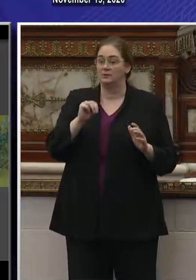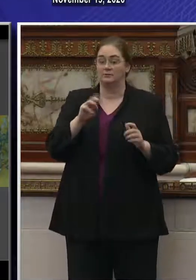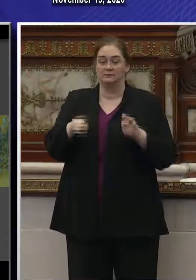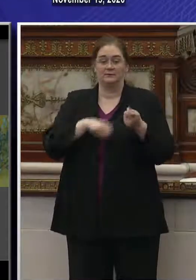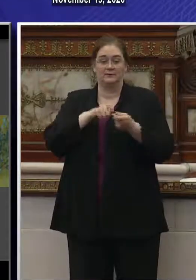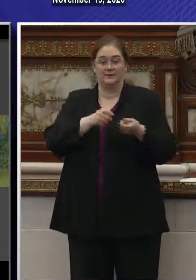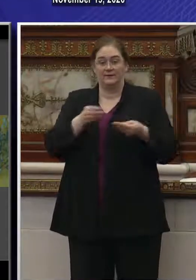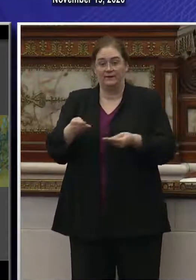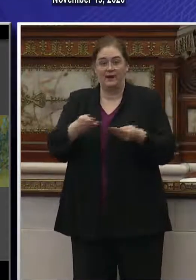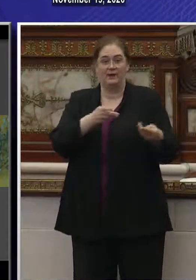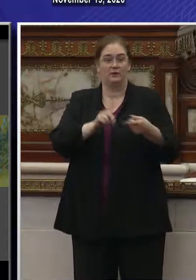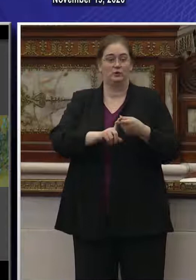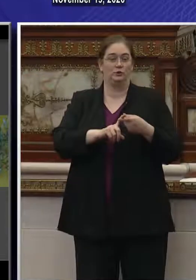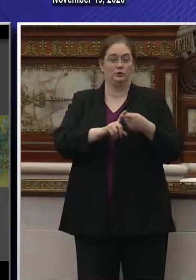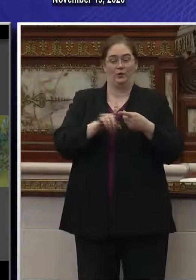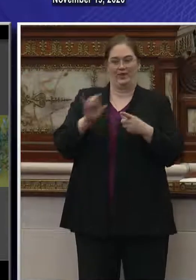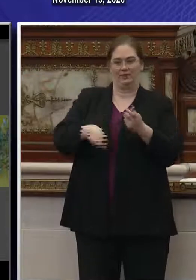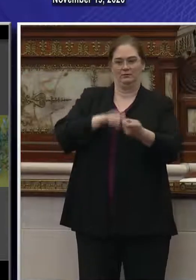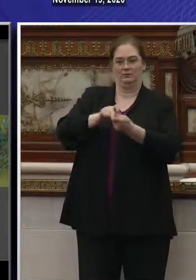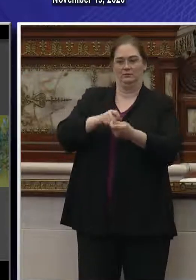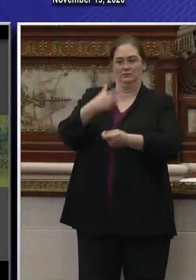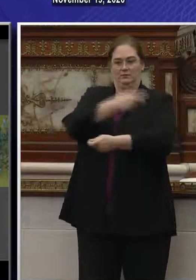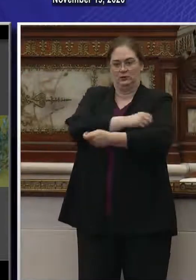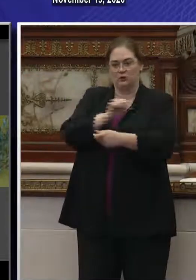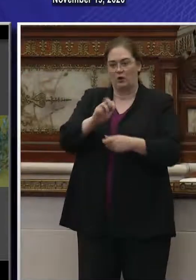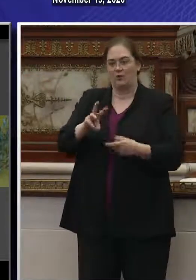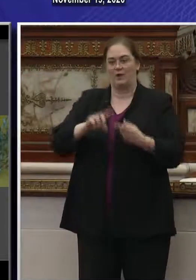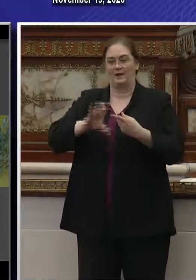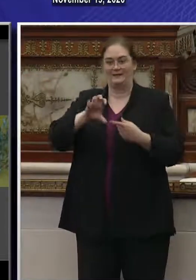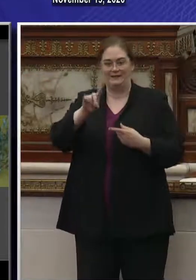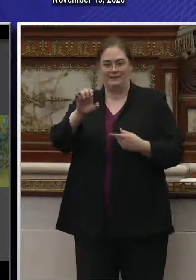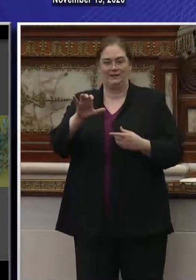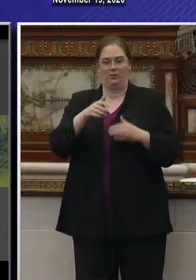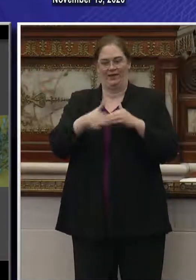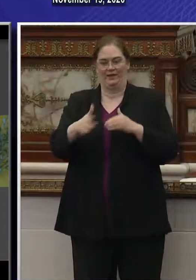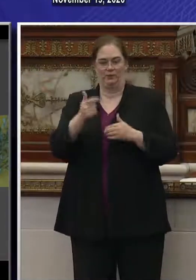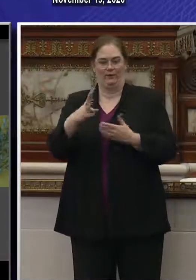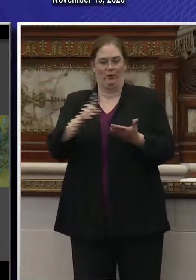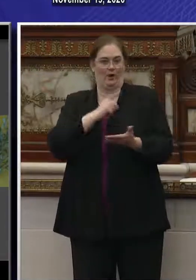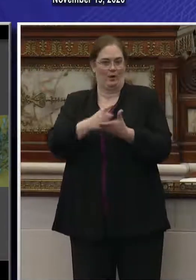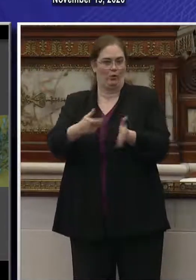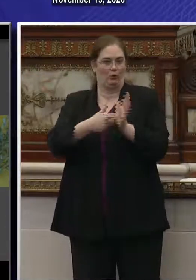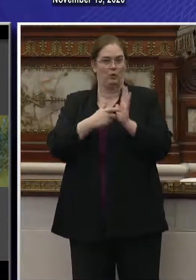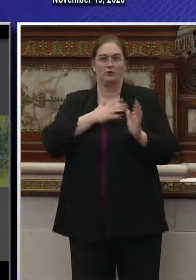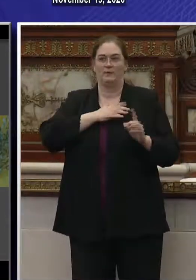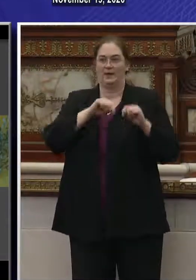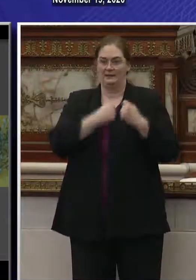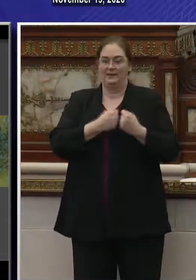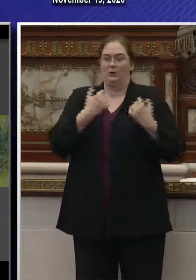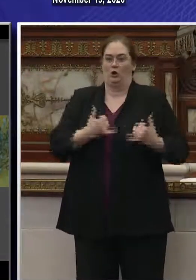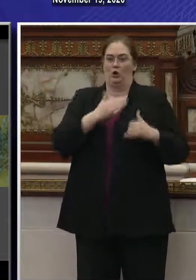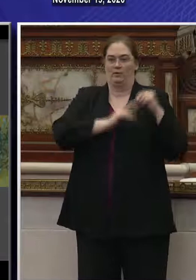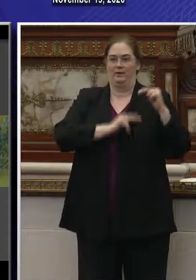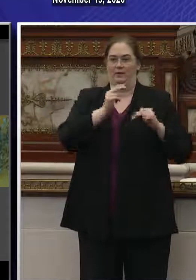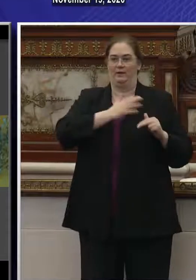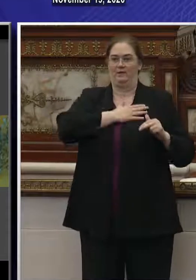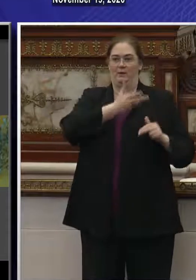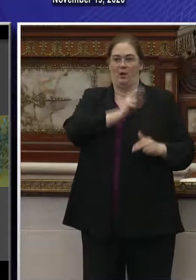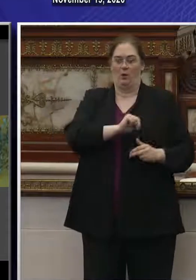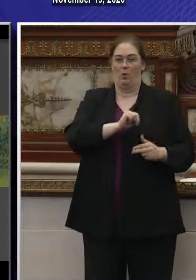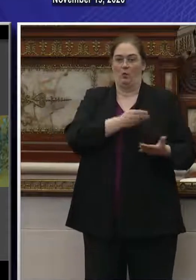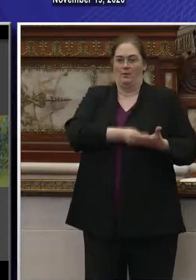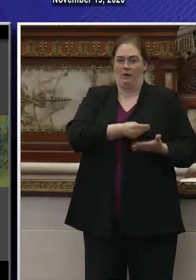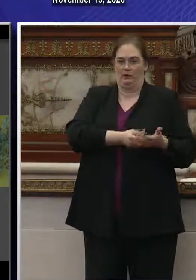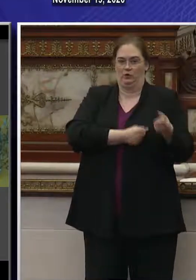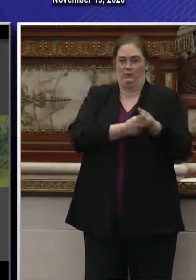custom fed to the immunization software and the CDC within 24-hour requirements, which my team is currently building off of my own personal